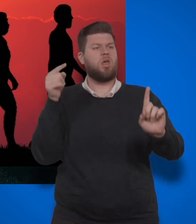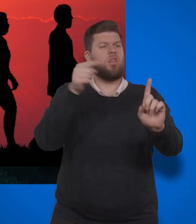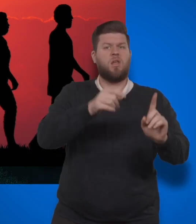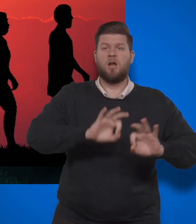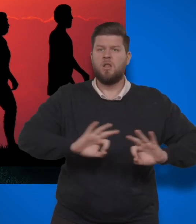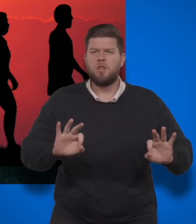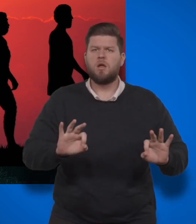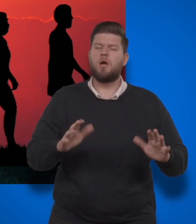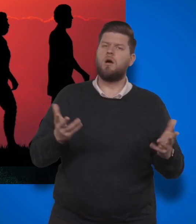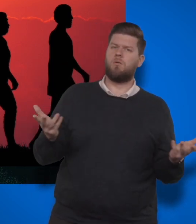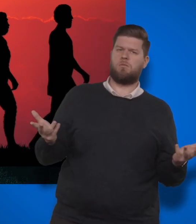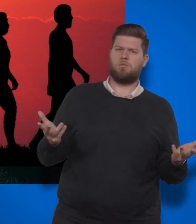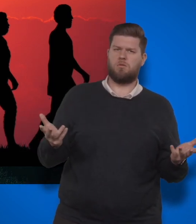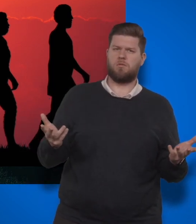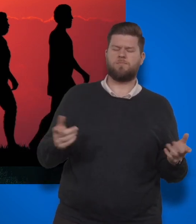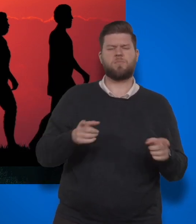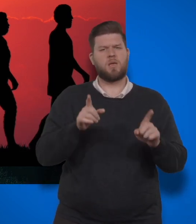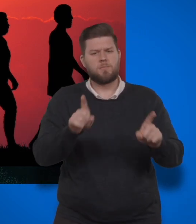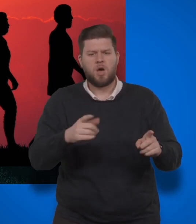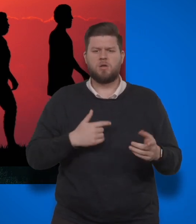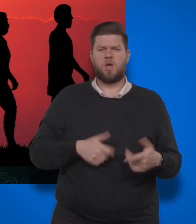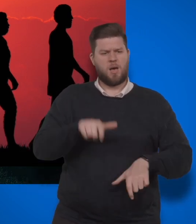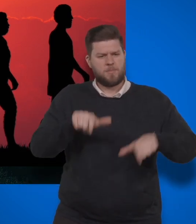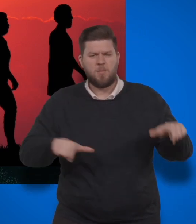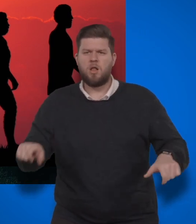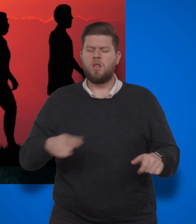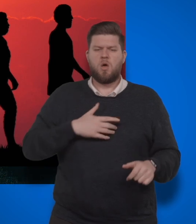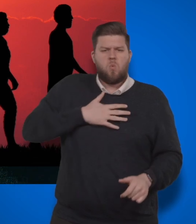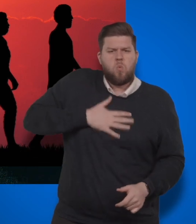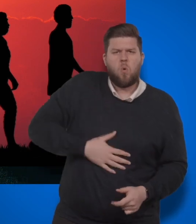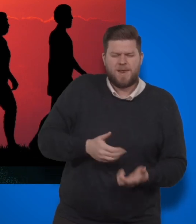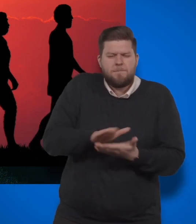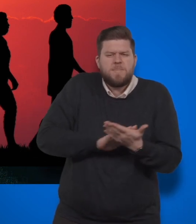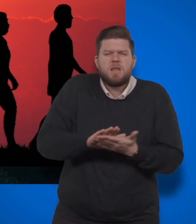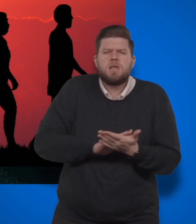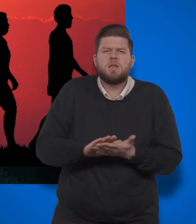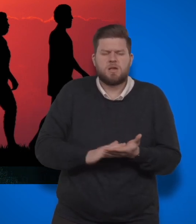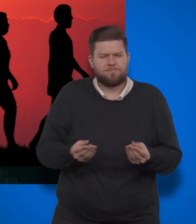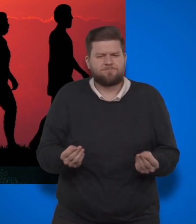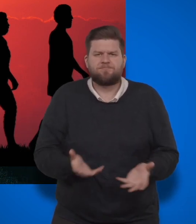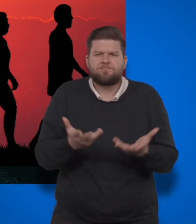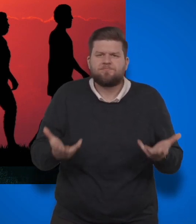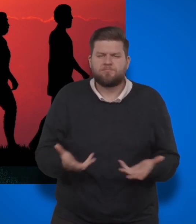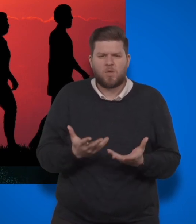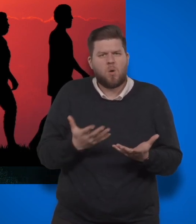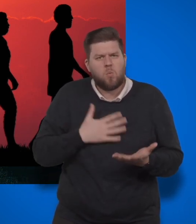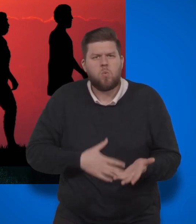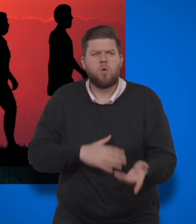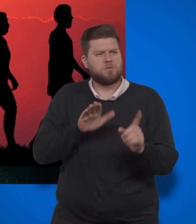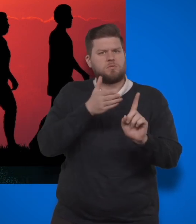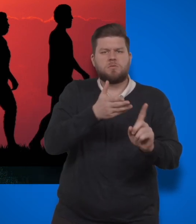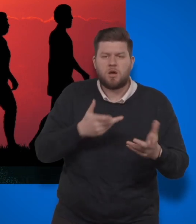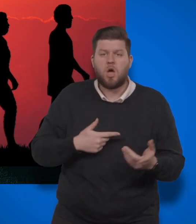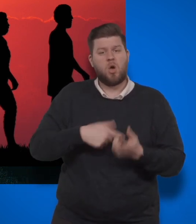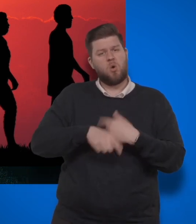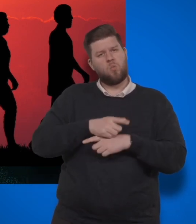bizarre reason, Homo sapiens long for meaning. And so we invent a meaning for our lives. And we pretend that our lives have significance.